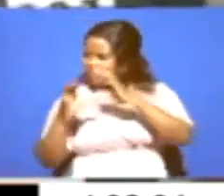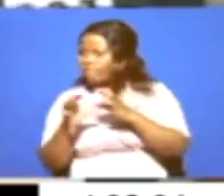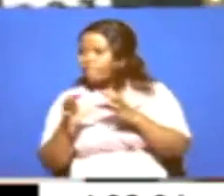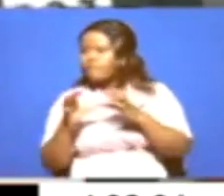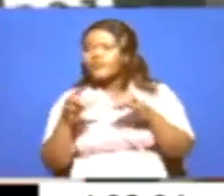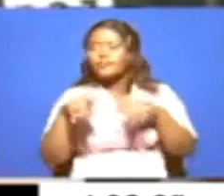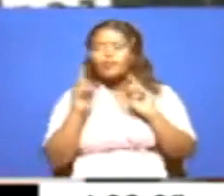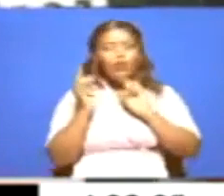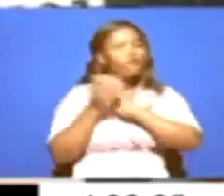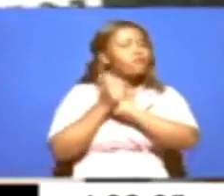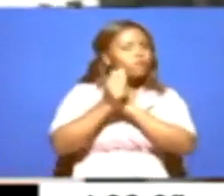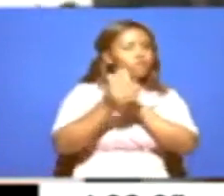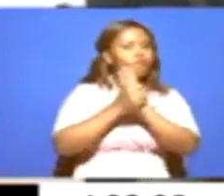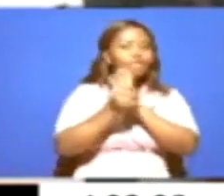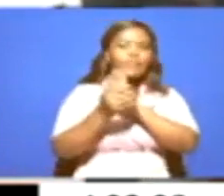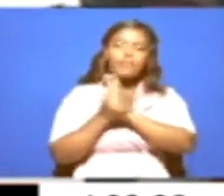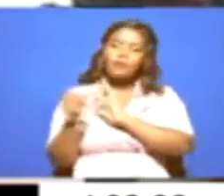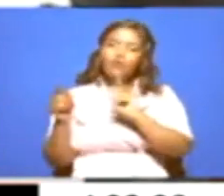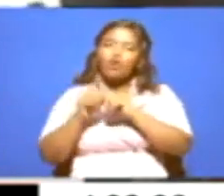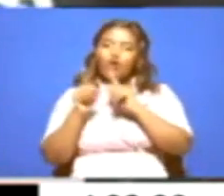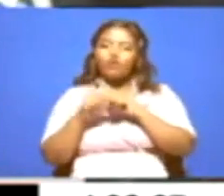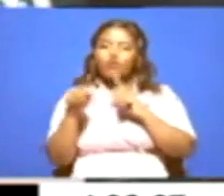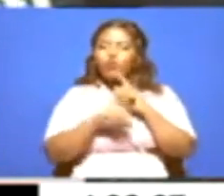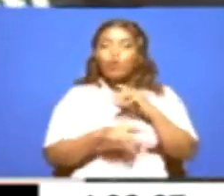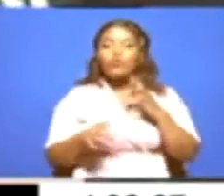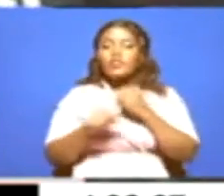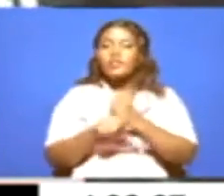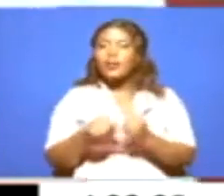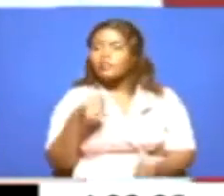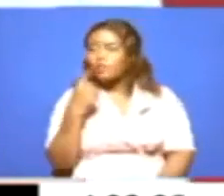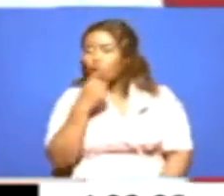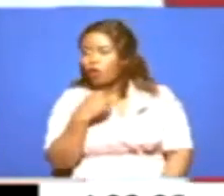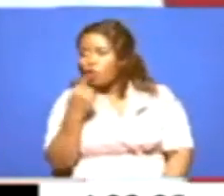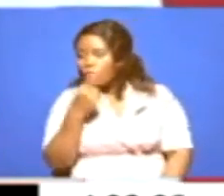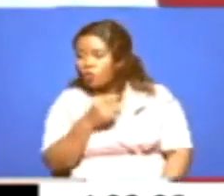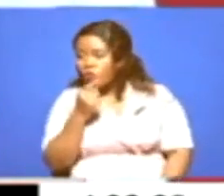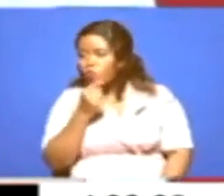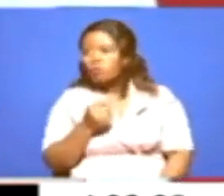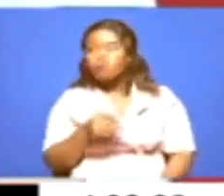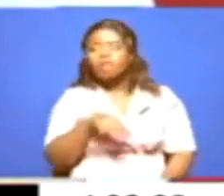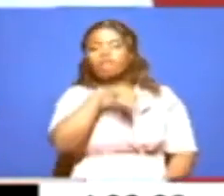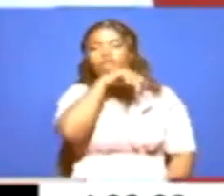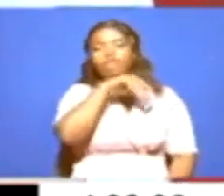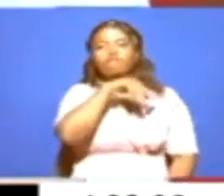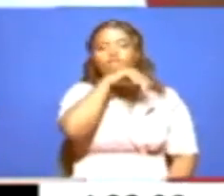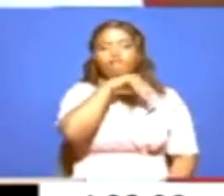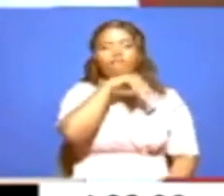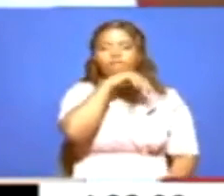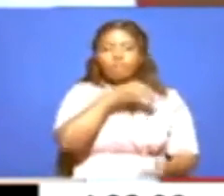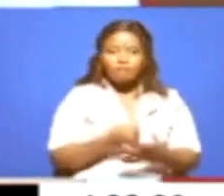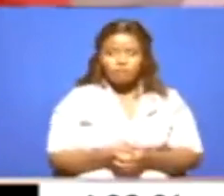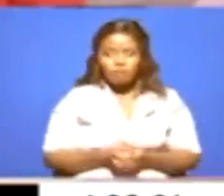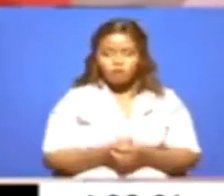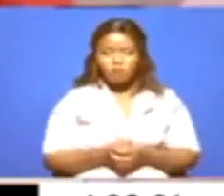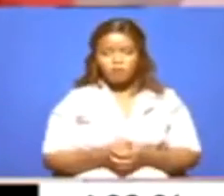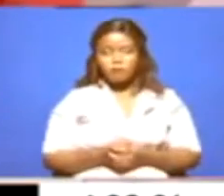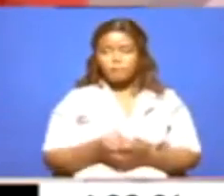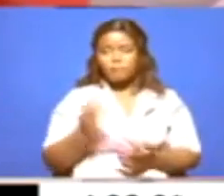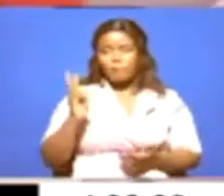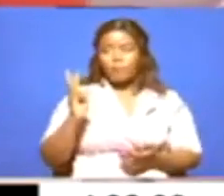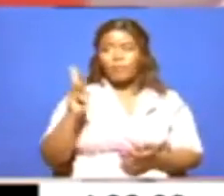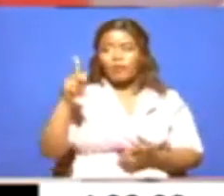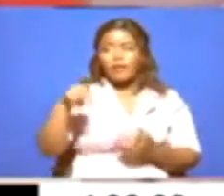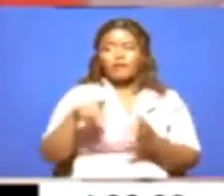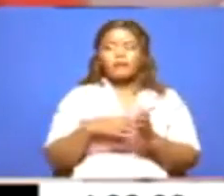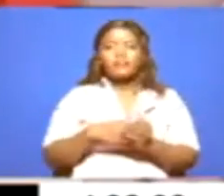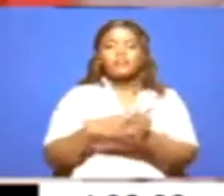na mtu ambaye tunamuamini ni Raila Amolo Odinga. Kamukunji, Member of Parliament Yusuf Hassan, led area leaders